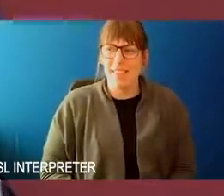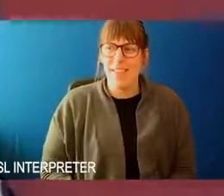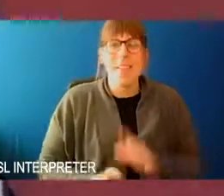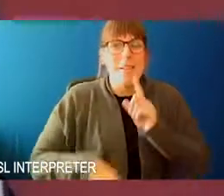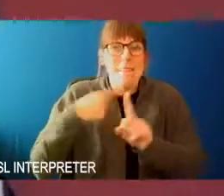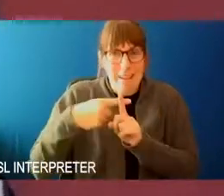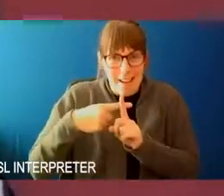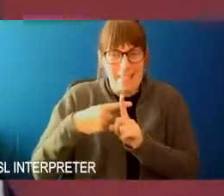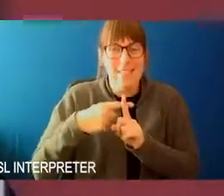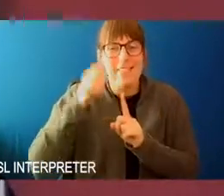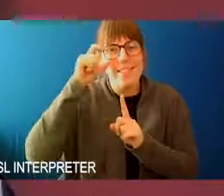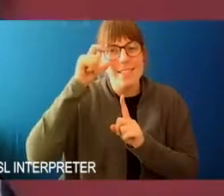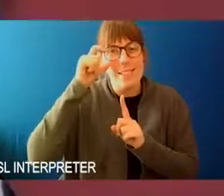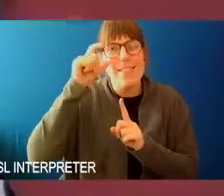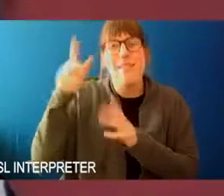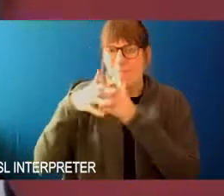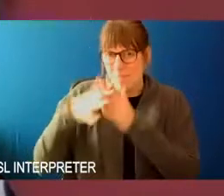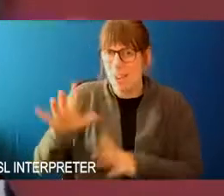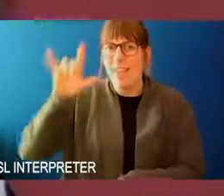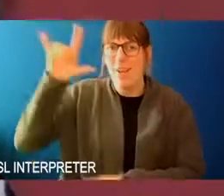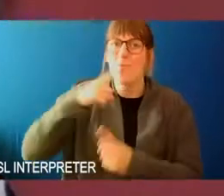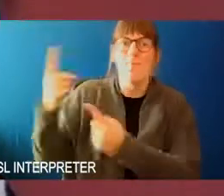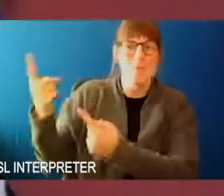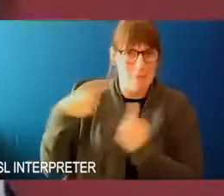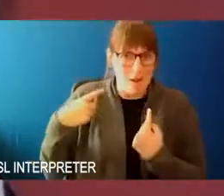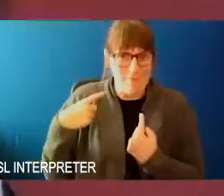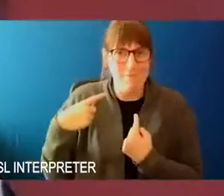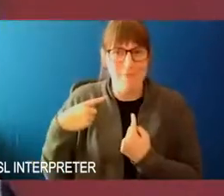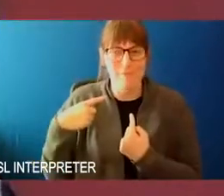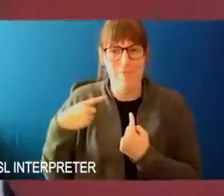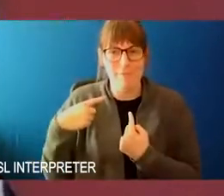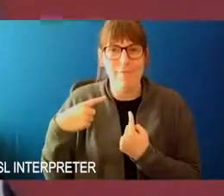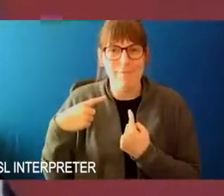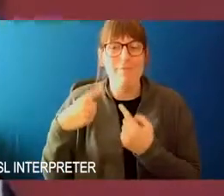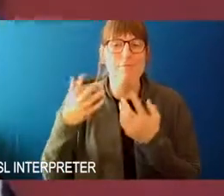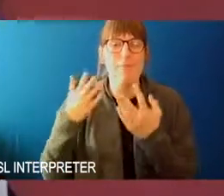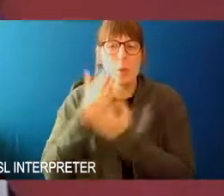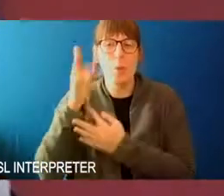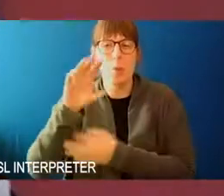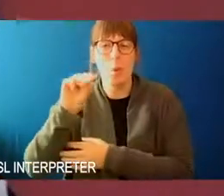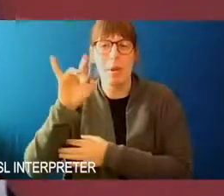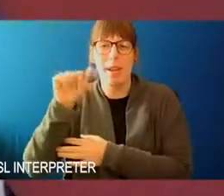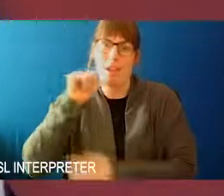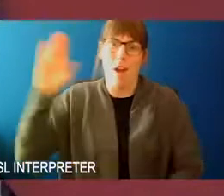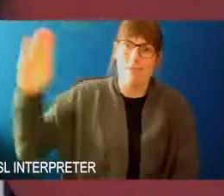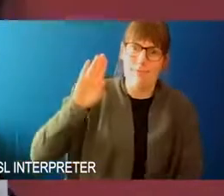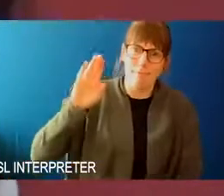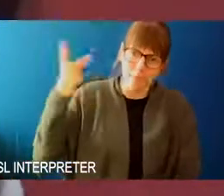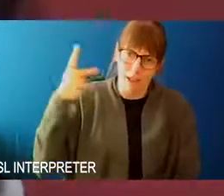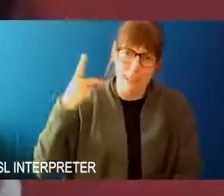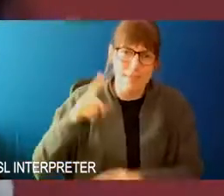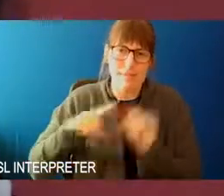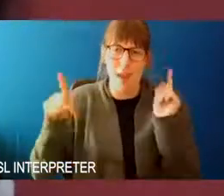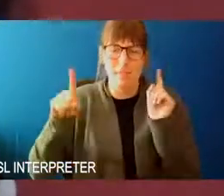on this petition. And we've also got American Airlines responding through